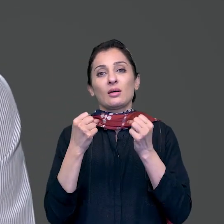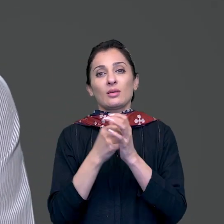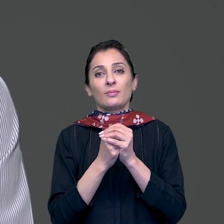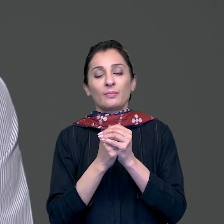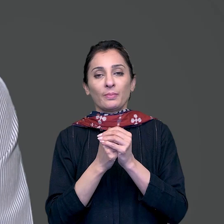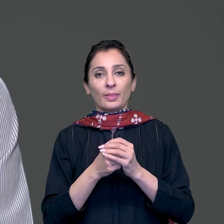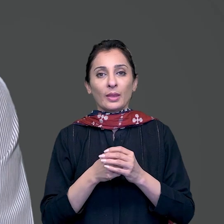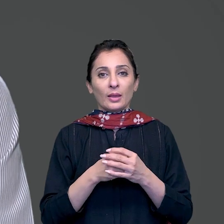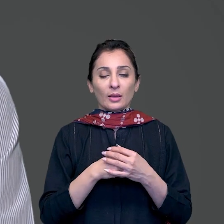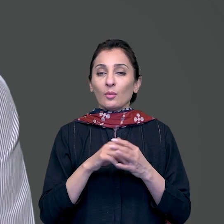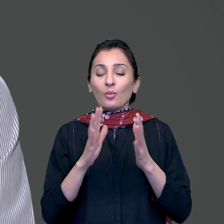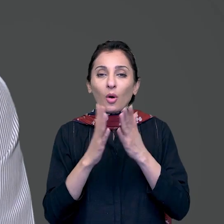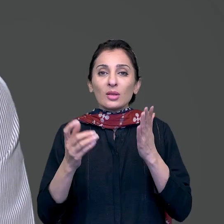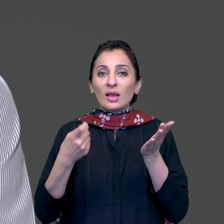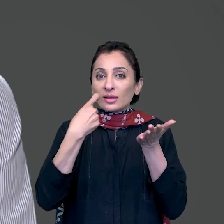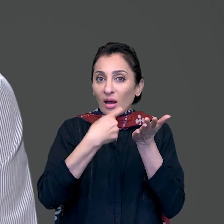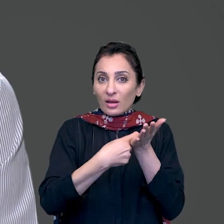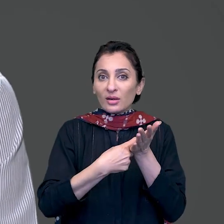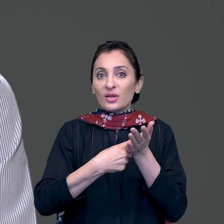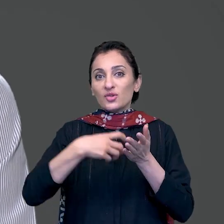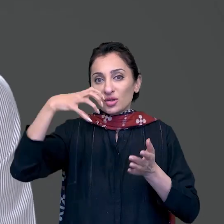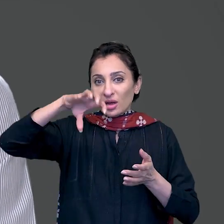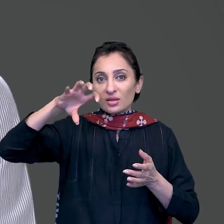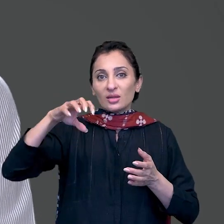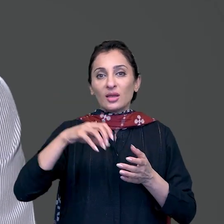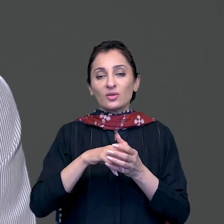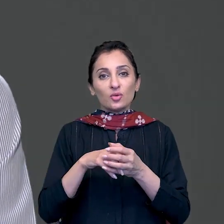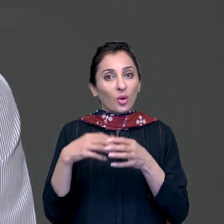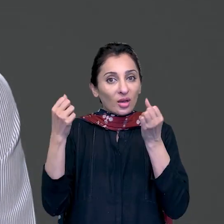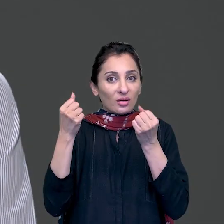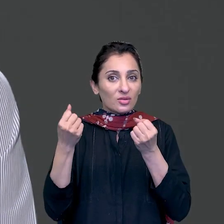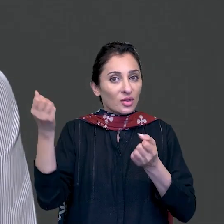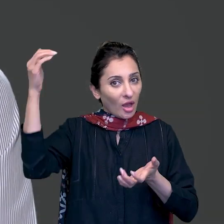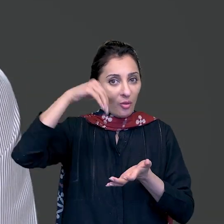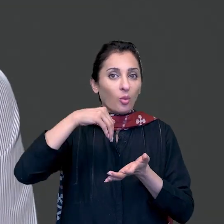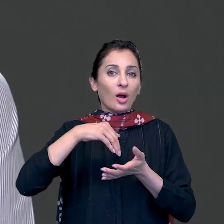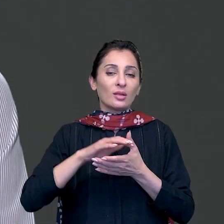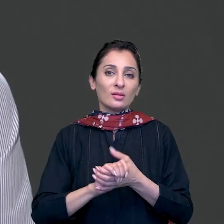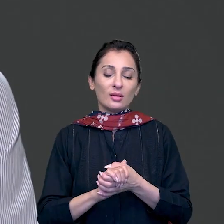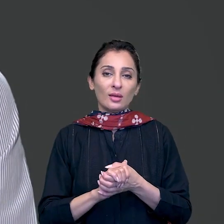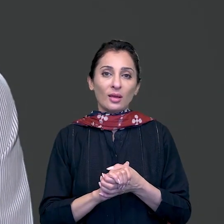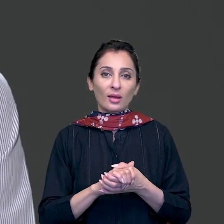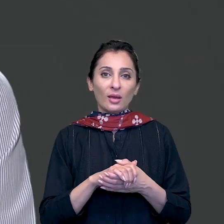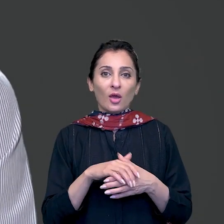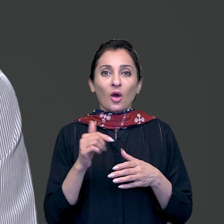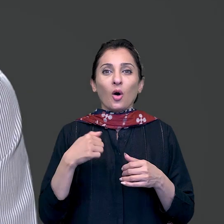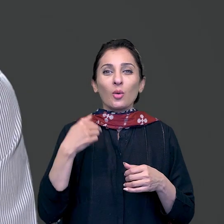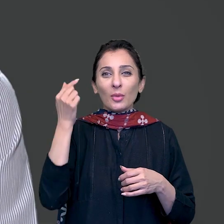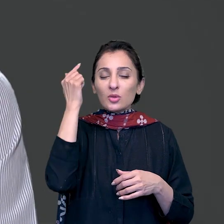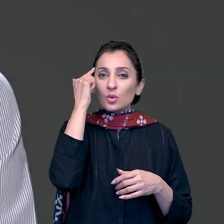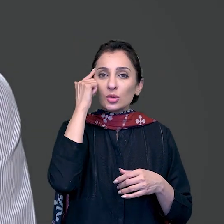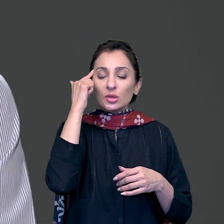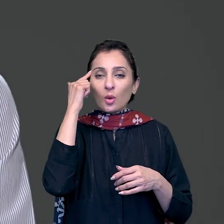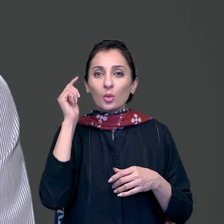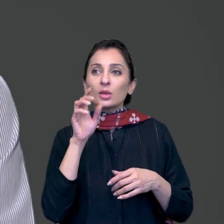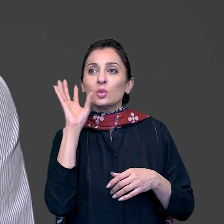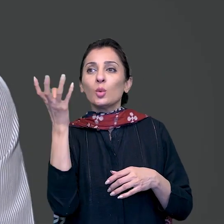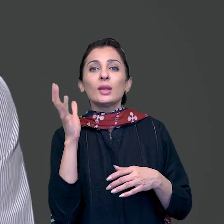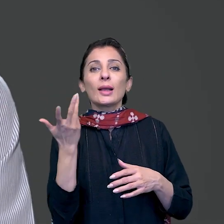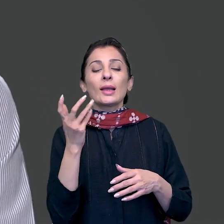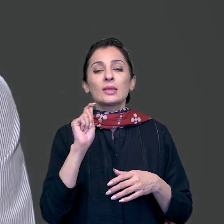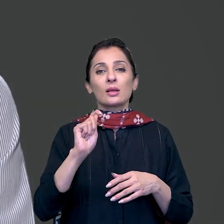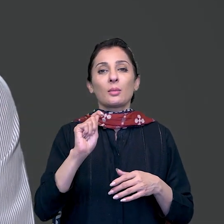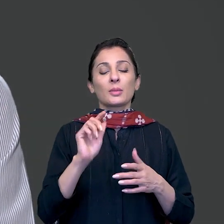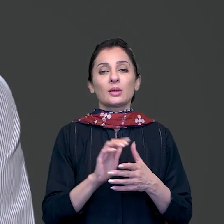is based on Russian energy, the energy that comes from Russia. This is how I got so many